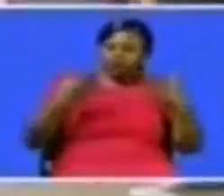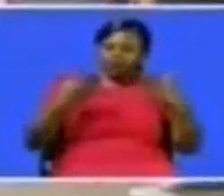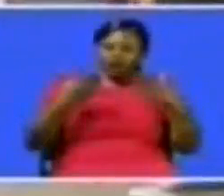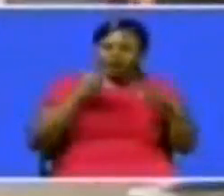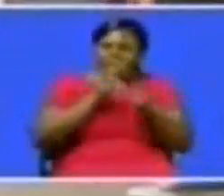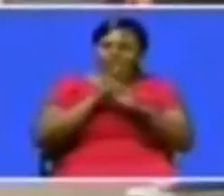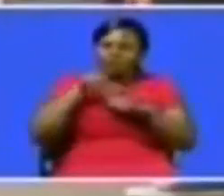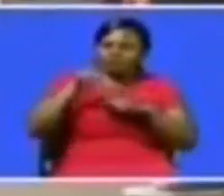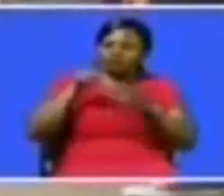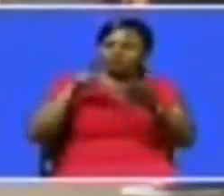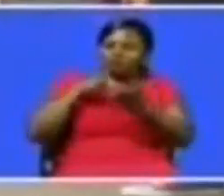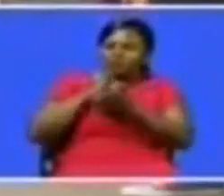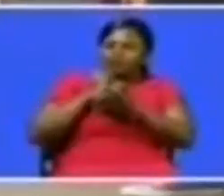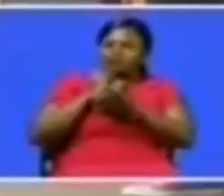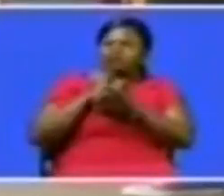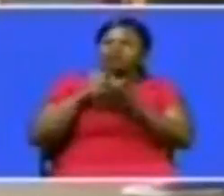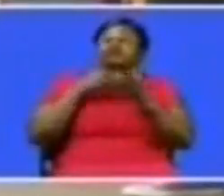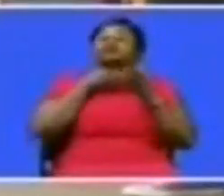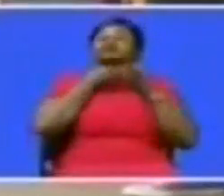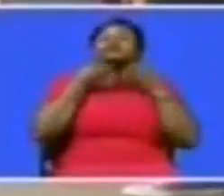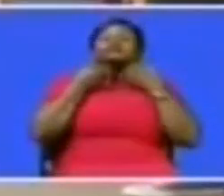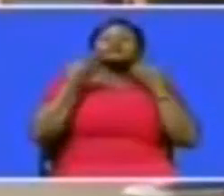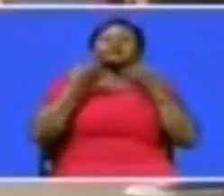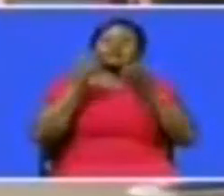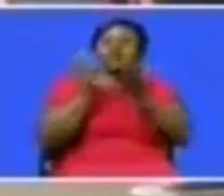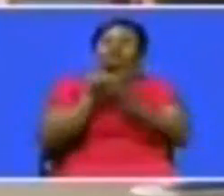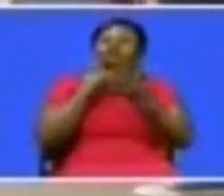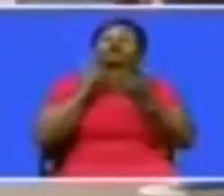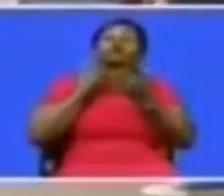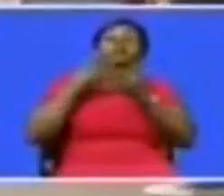how much you'd pay to have tonsils removed.